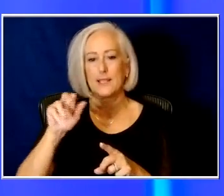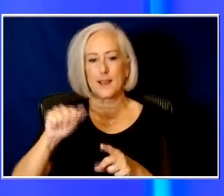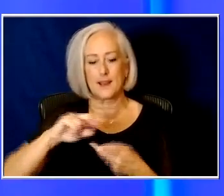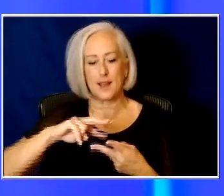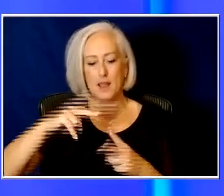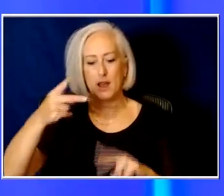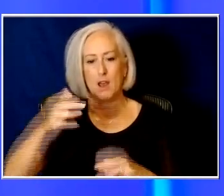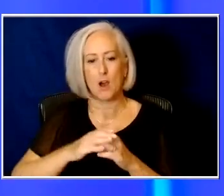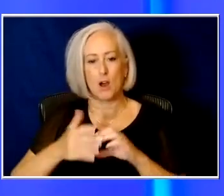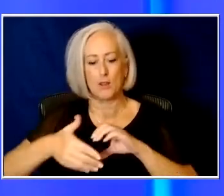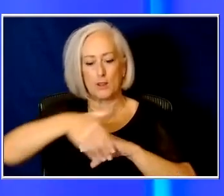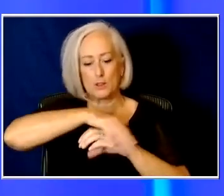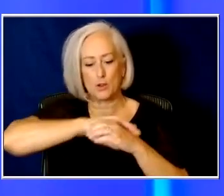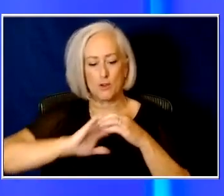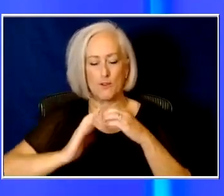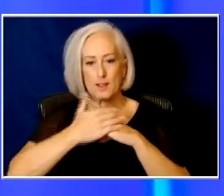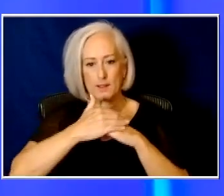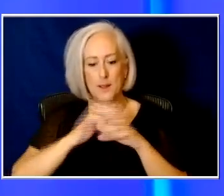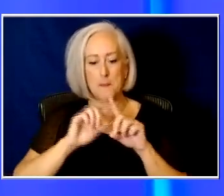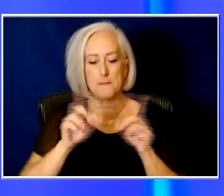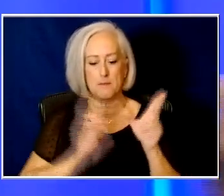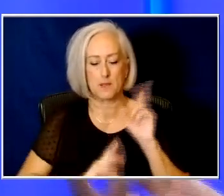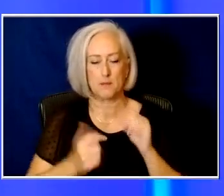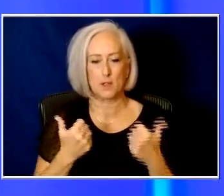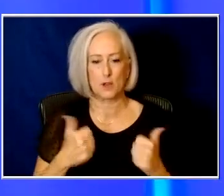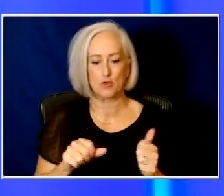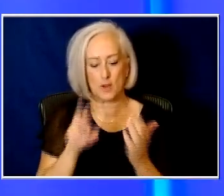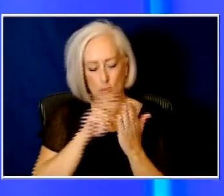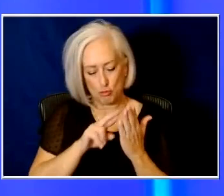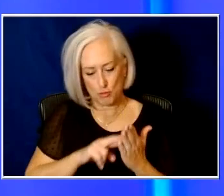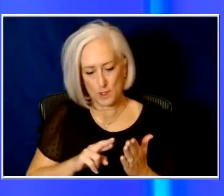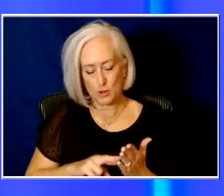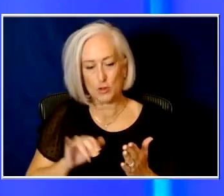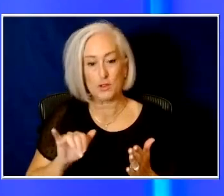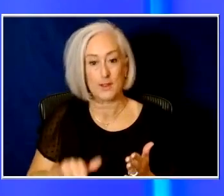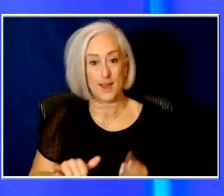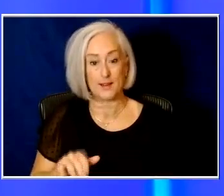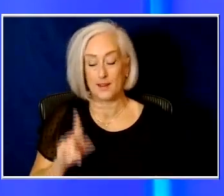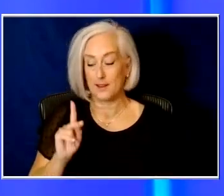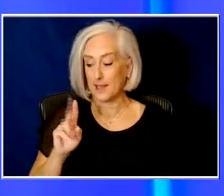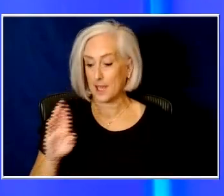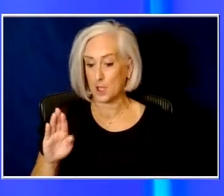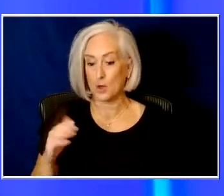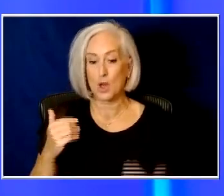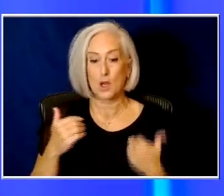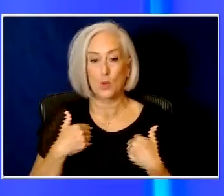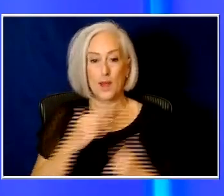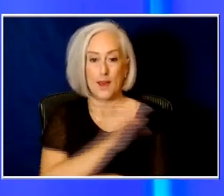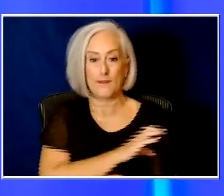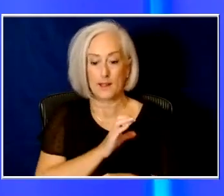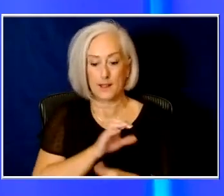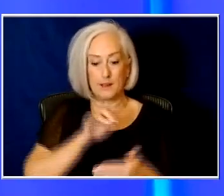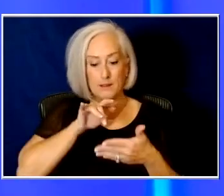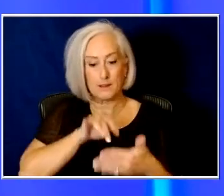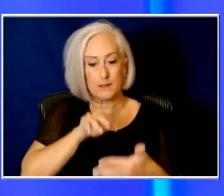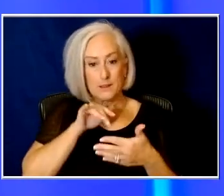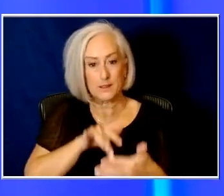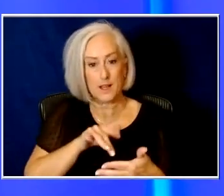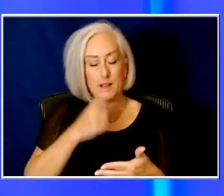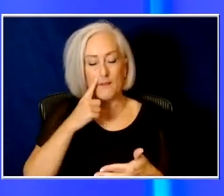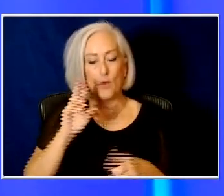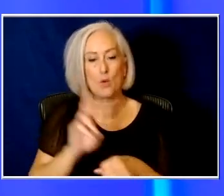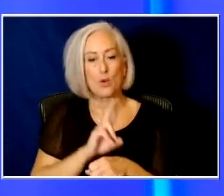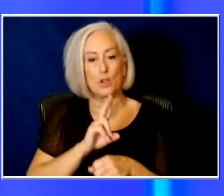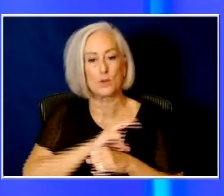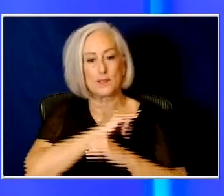research a lot on this, and there are at KU we have clinical trials for using these immune therapies